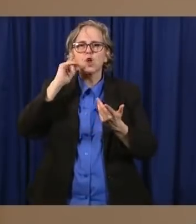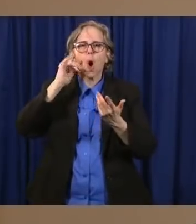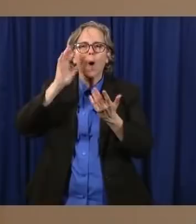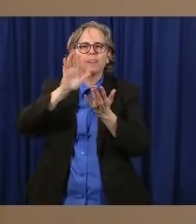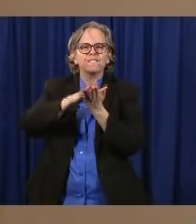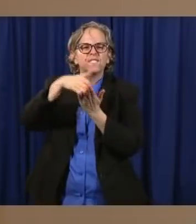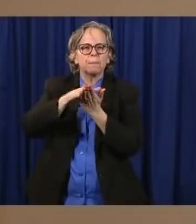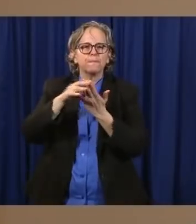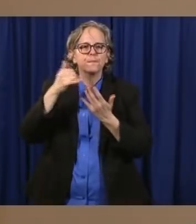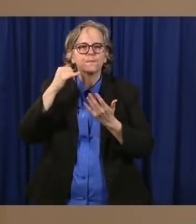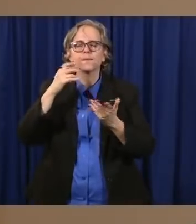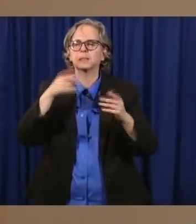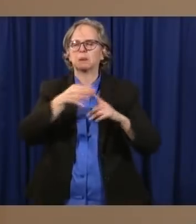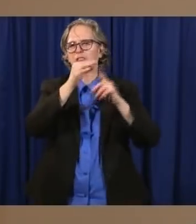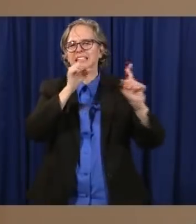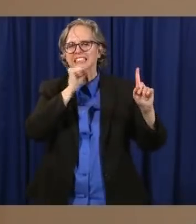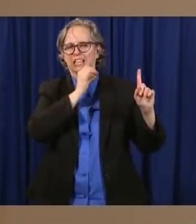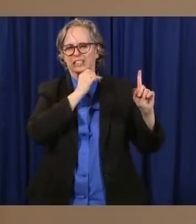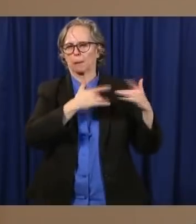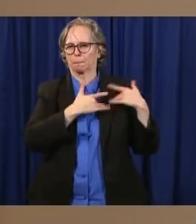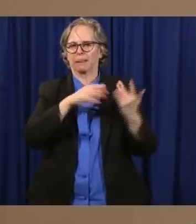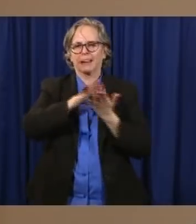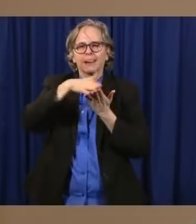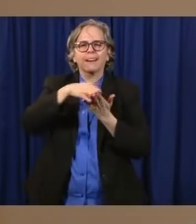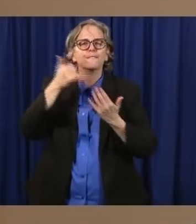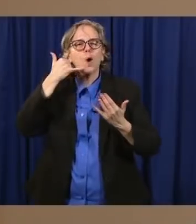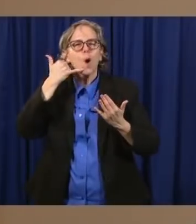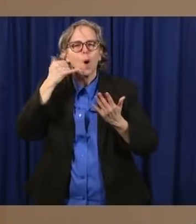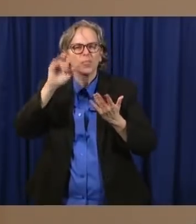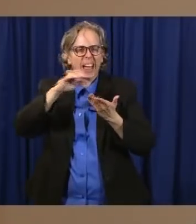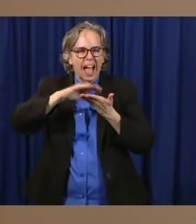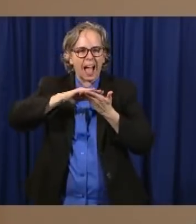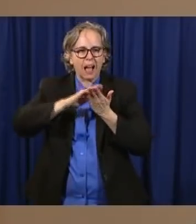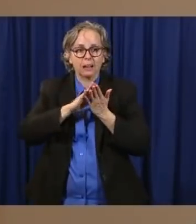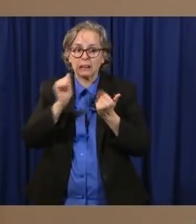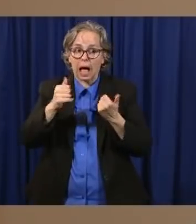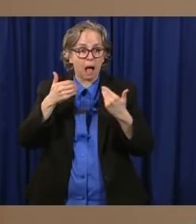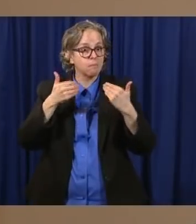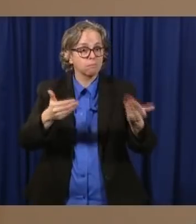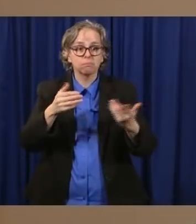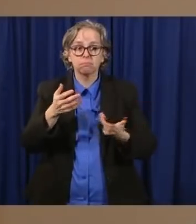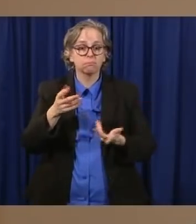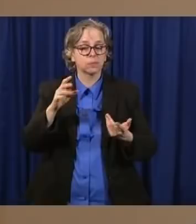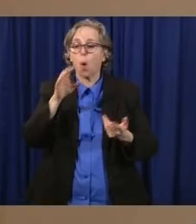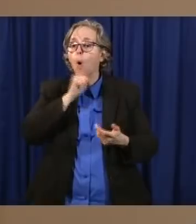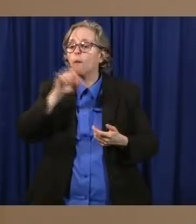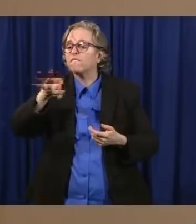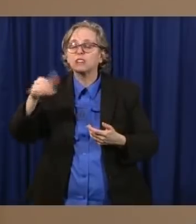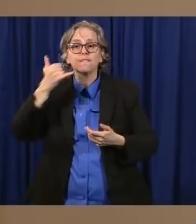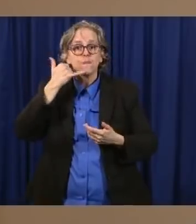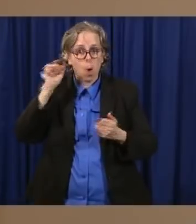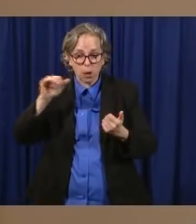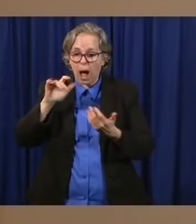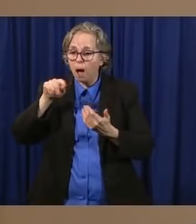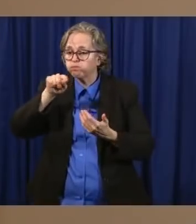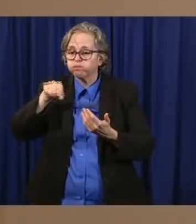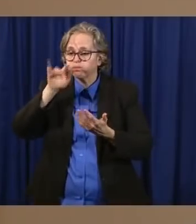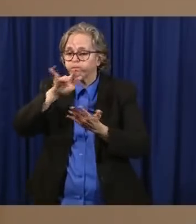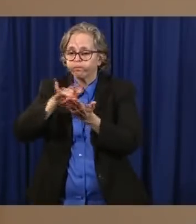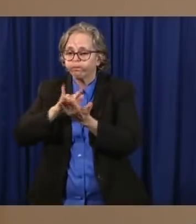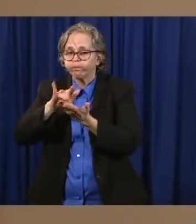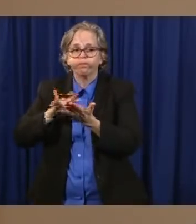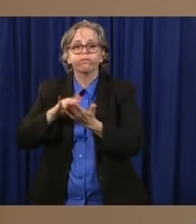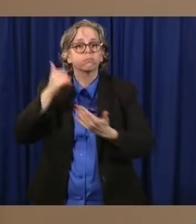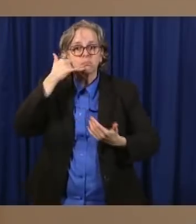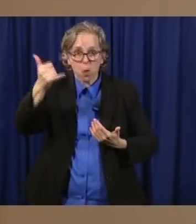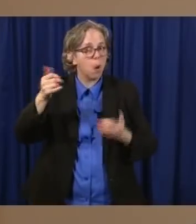population. And we still do the old-fashioned, telephone call. And then there's a process that generally you go through where they will sort